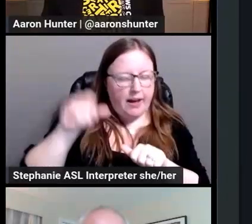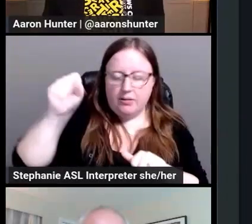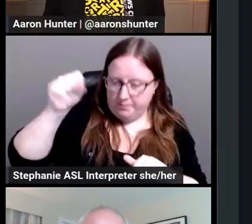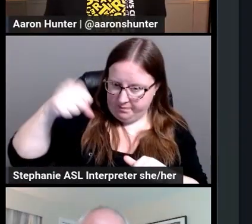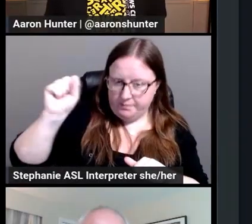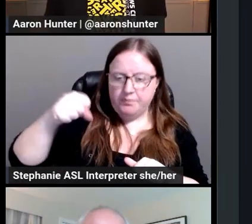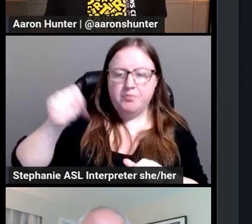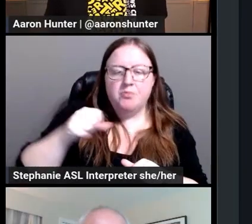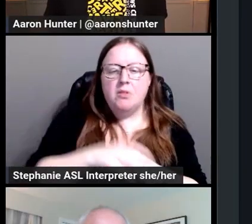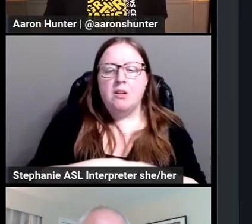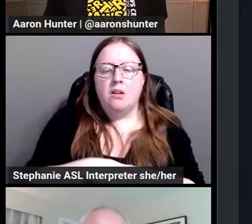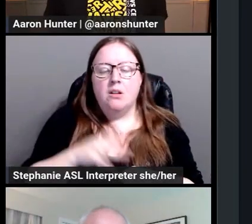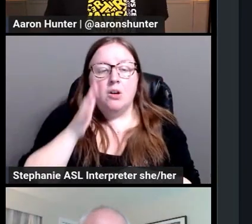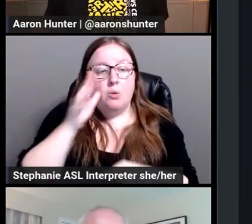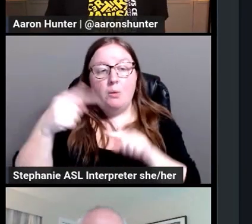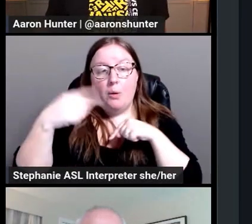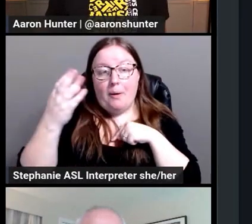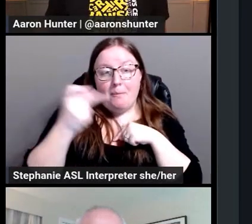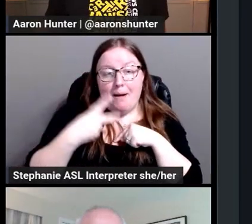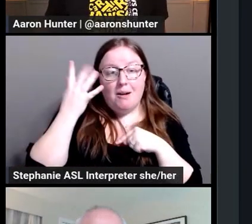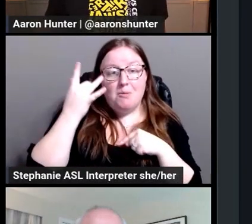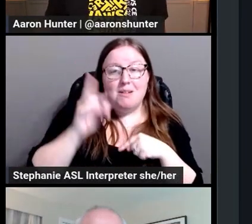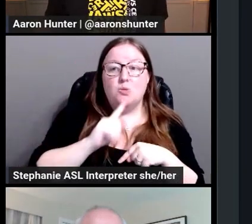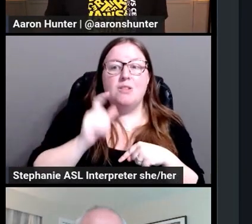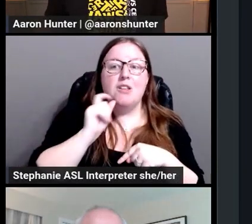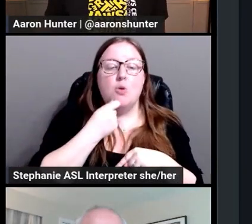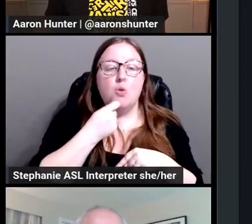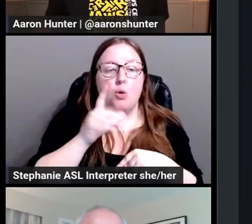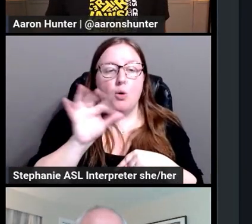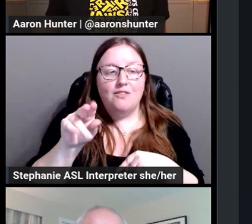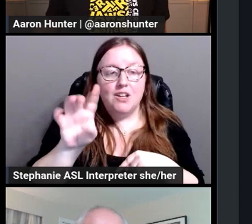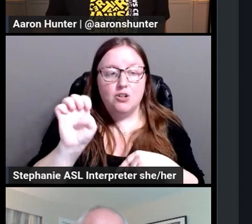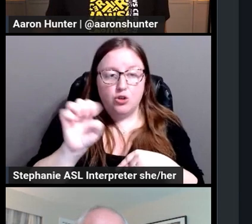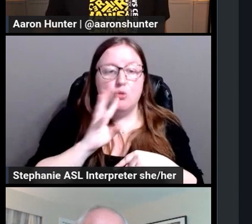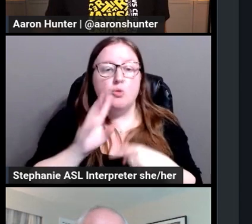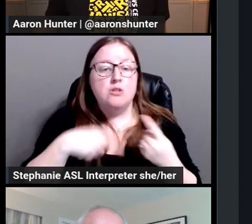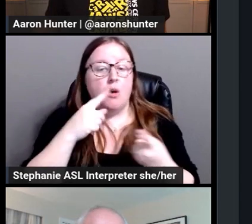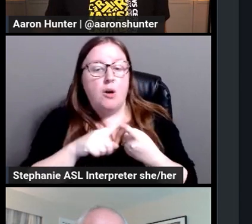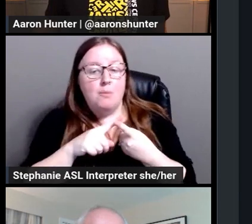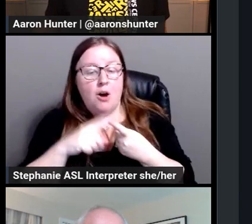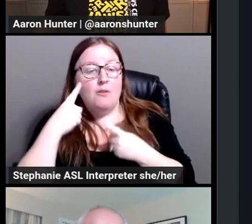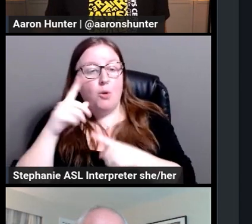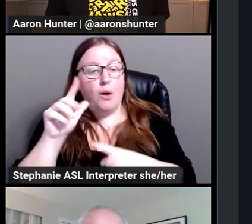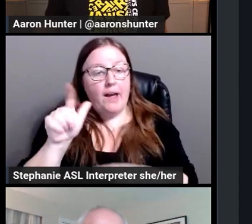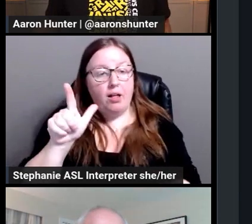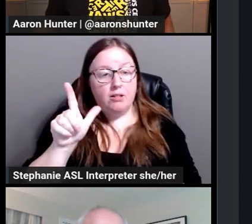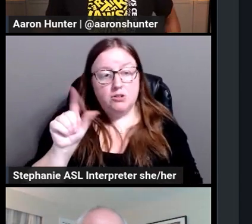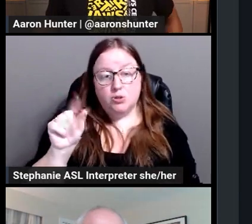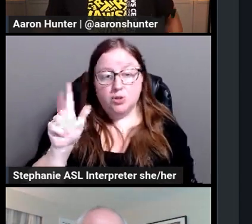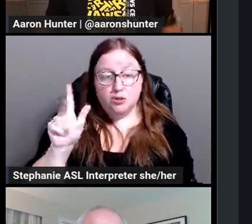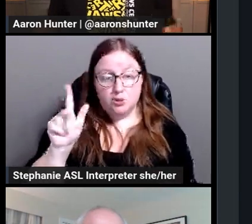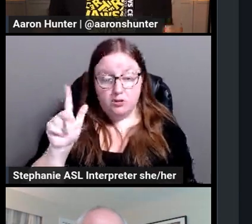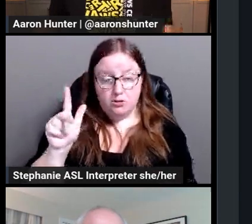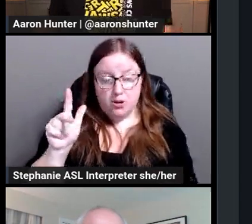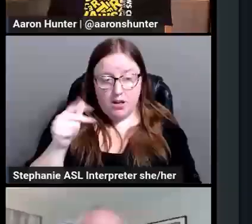And we're going to kind of come back to that because there's this really cool feature that we talk about in AL 2023 that we introduced. It's called